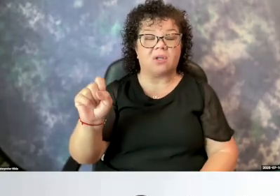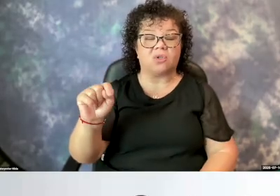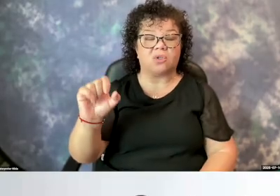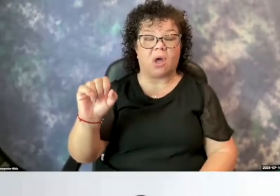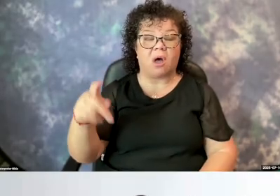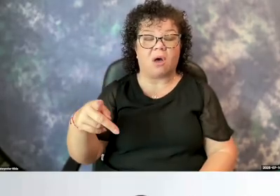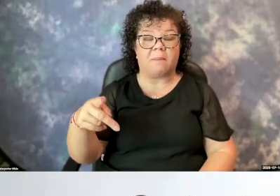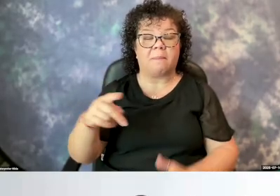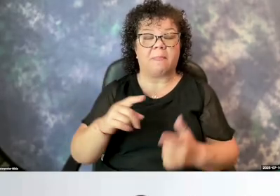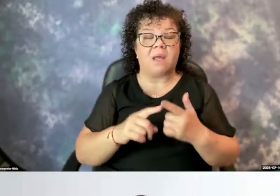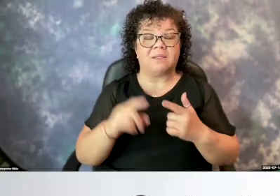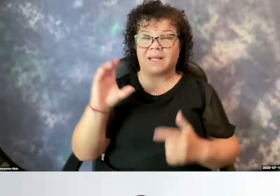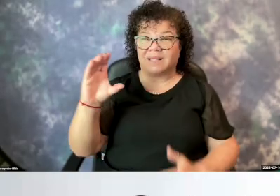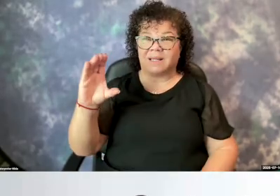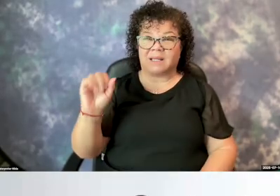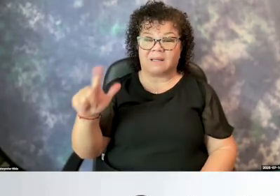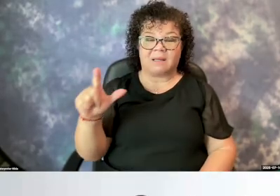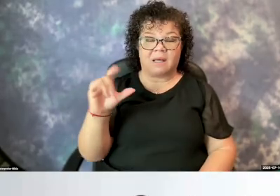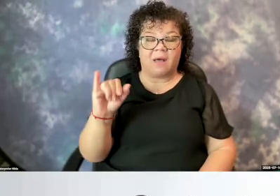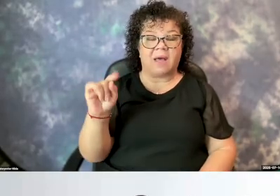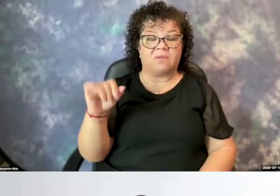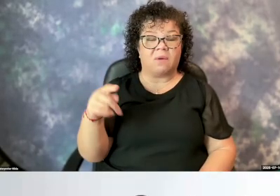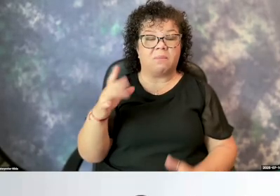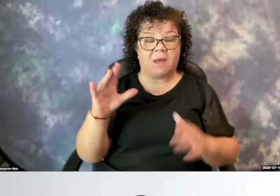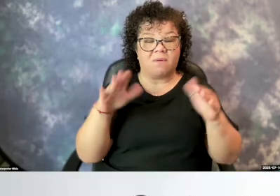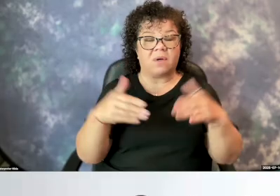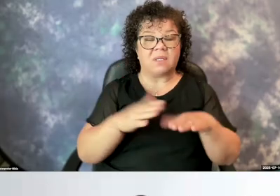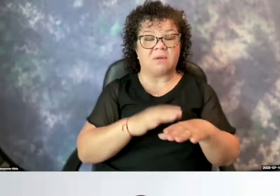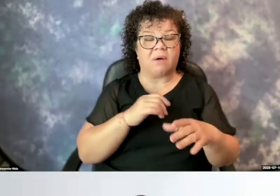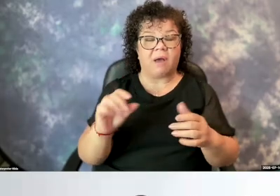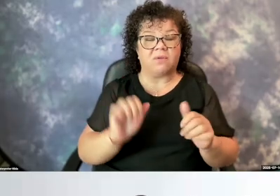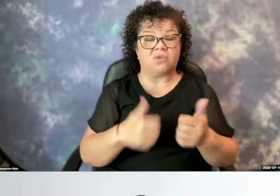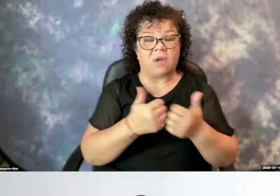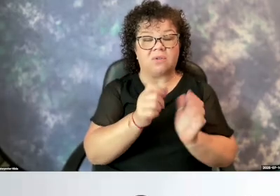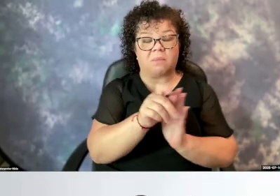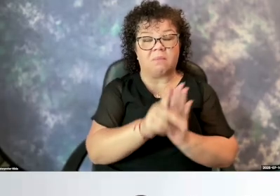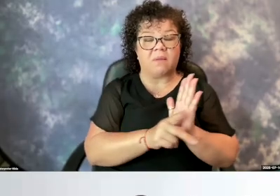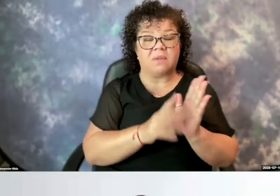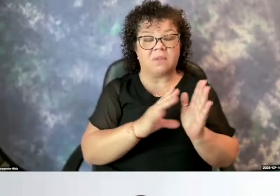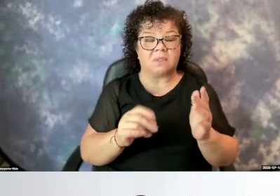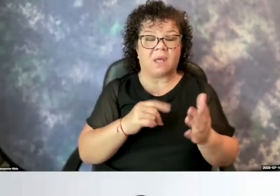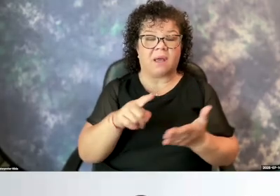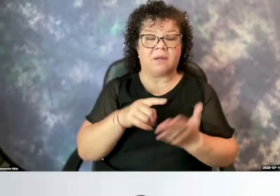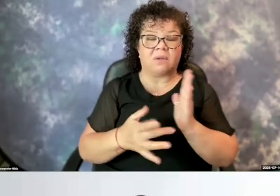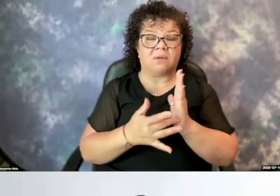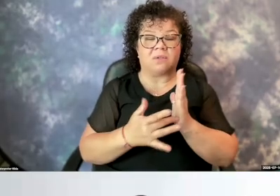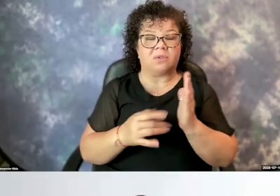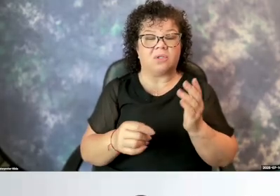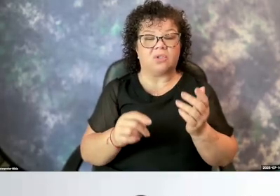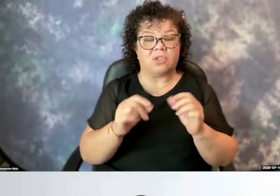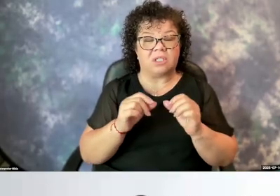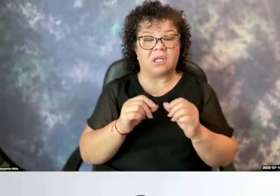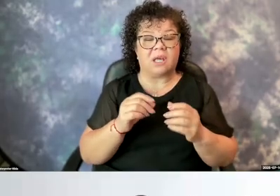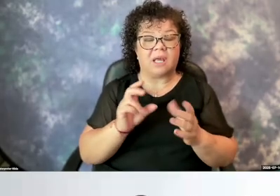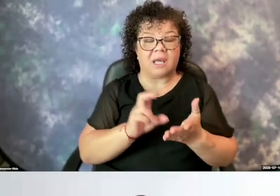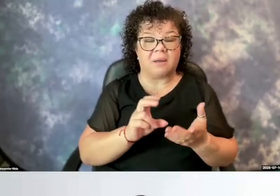Agency, or CalSTA. Cal-ITP focuses on challenging policy and technology issues at the intersection